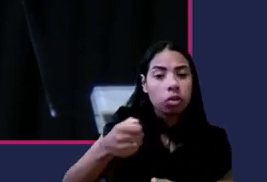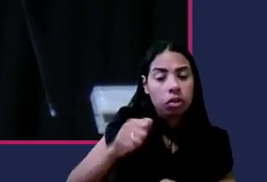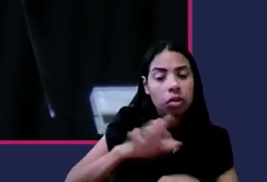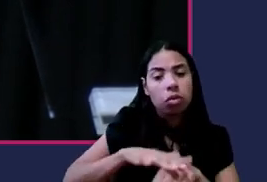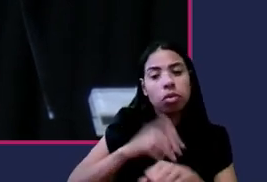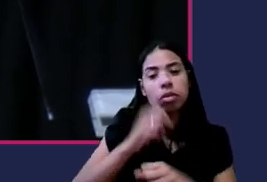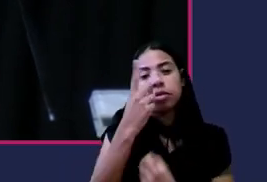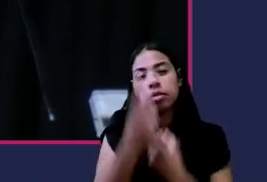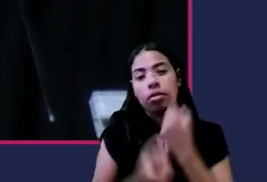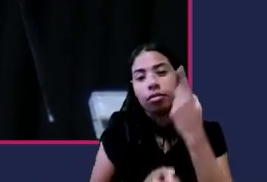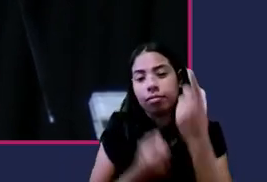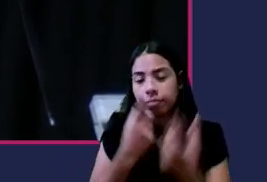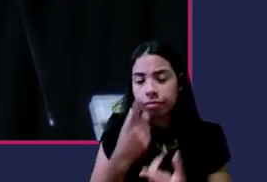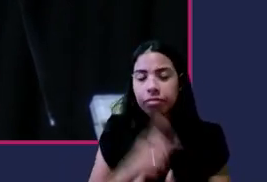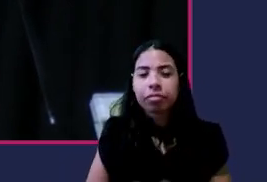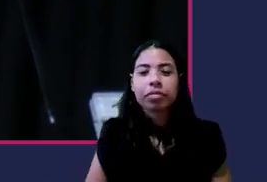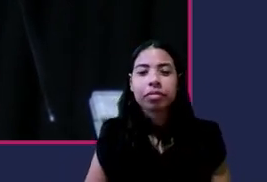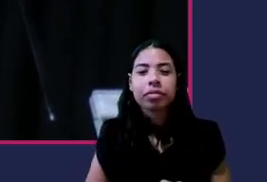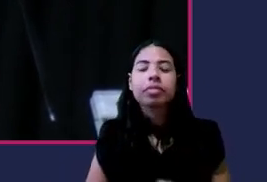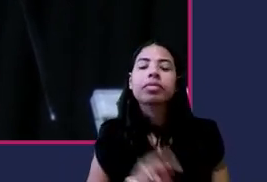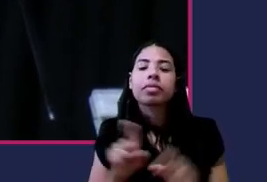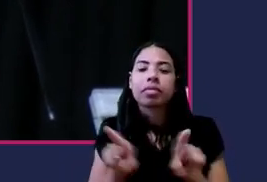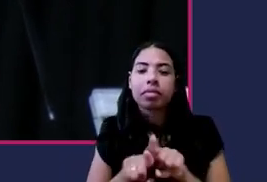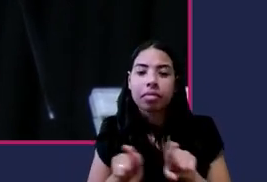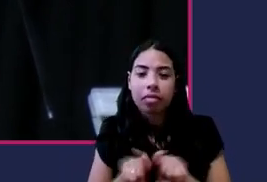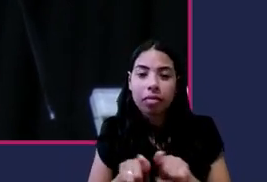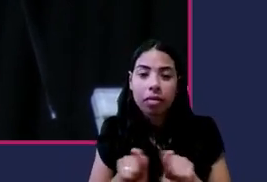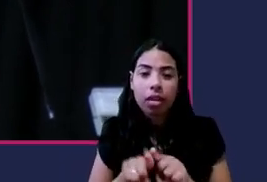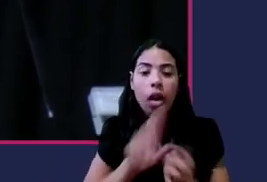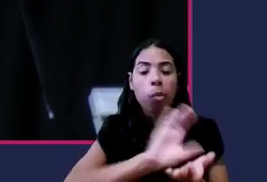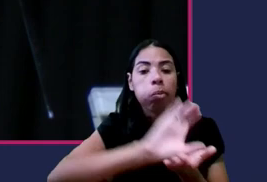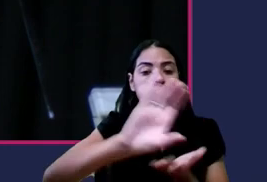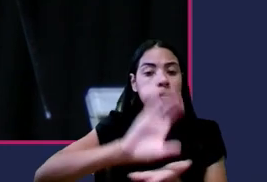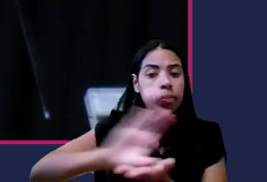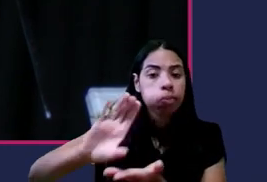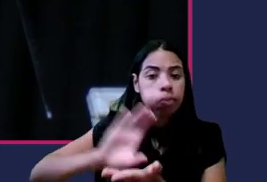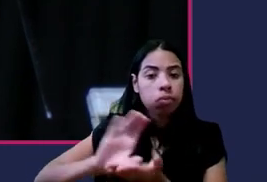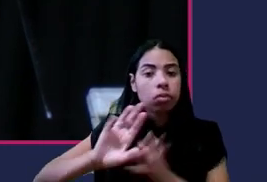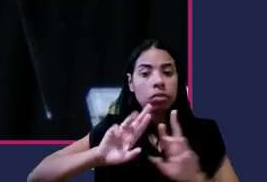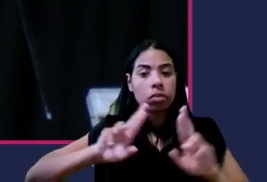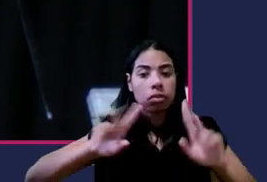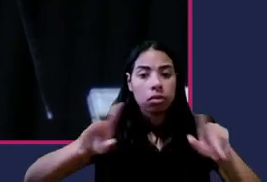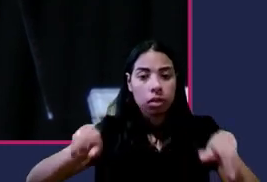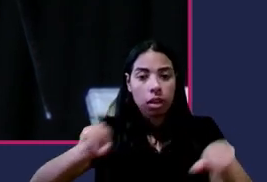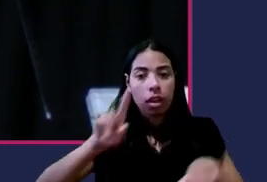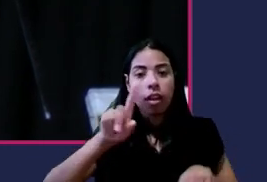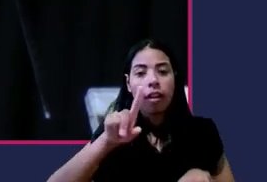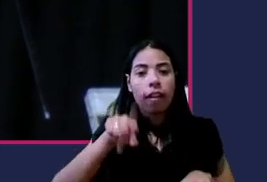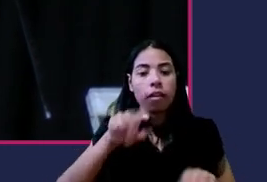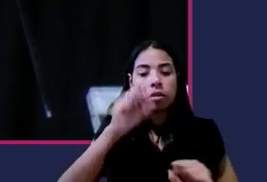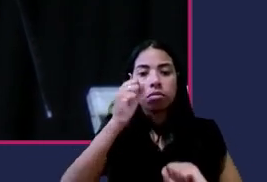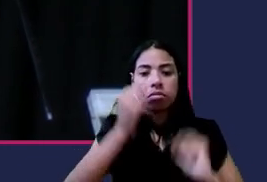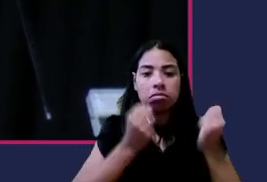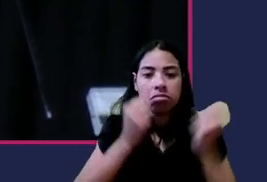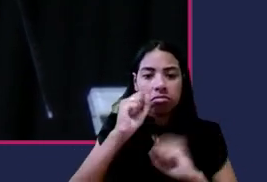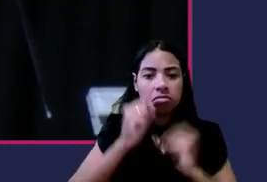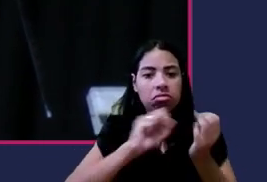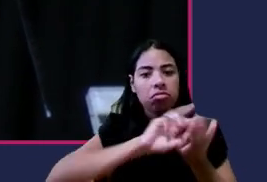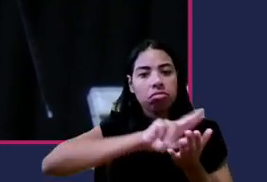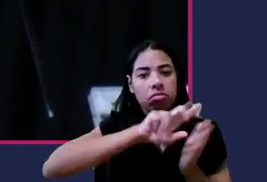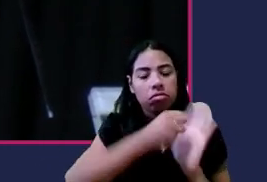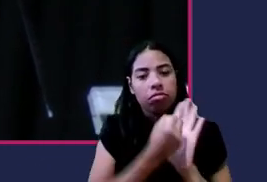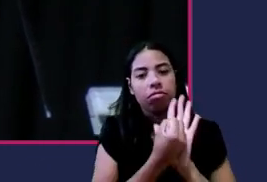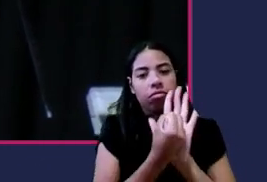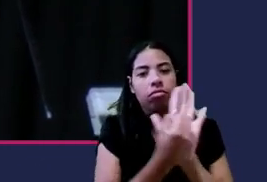Rare Disease Associations, Fibra Raras. And also to our sponsors, Beringen Ingelheim,